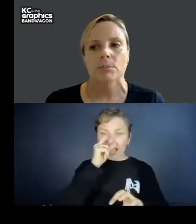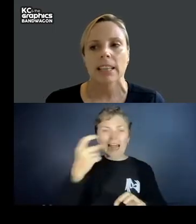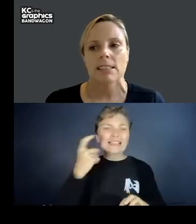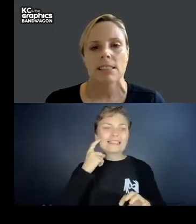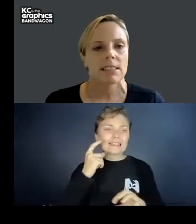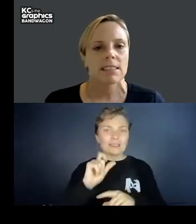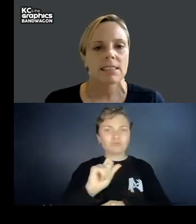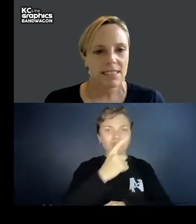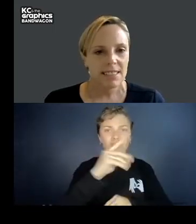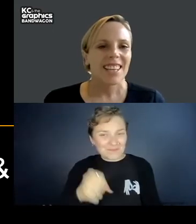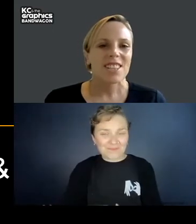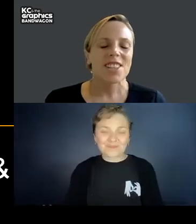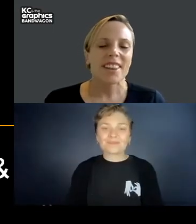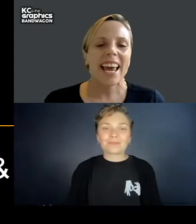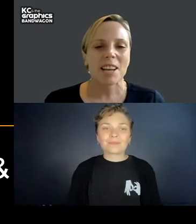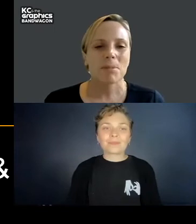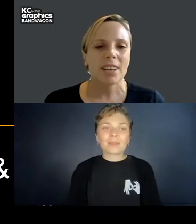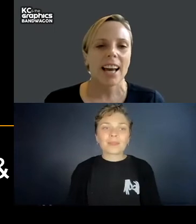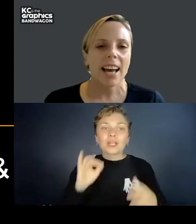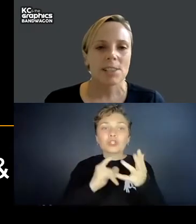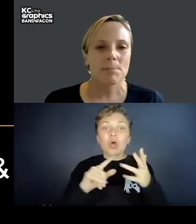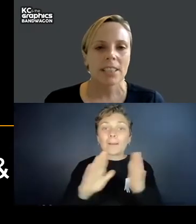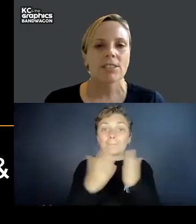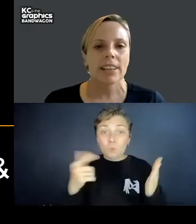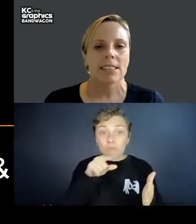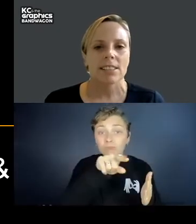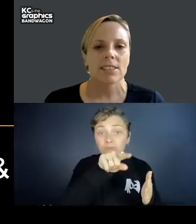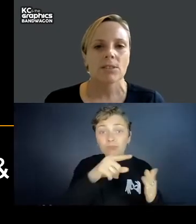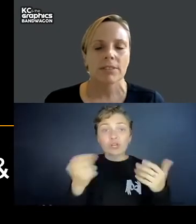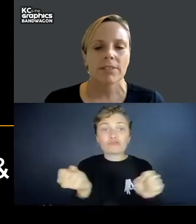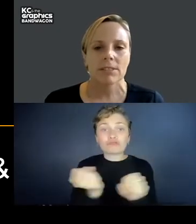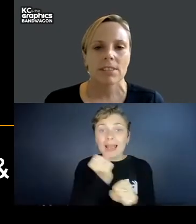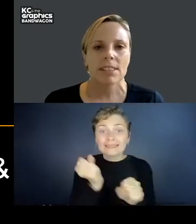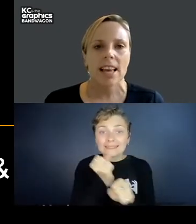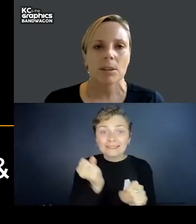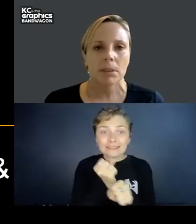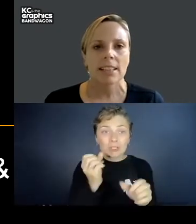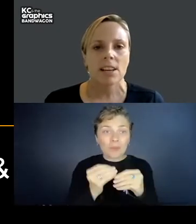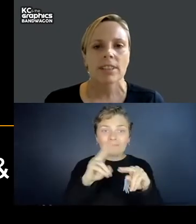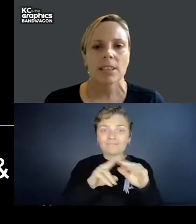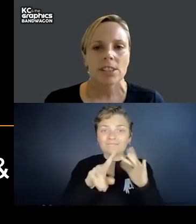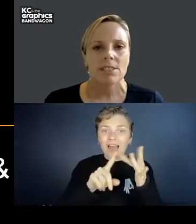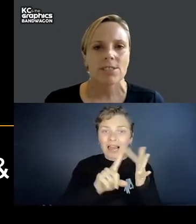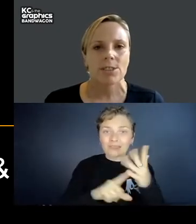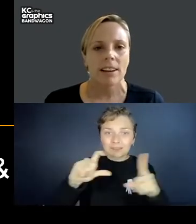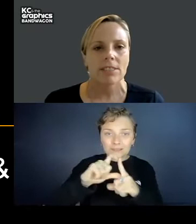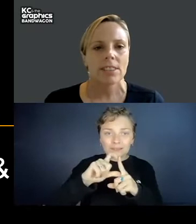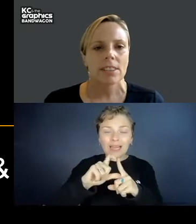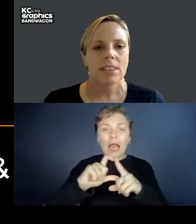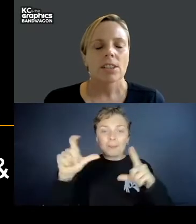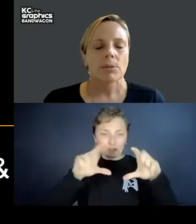and/or replaced. So the handbook has been created with fields and placeholder images